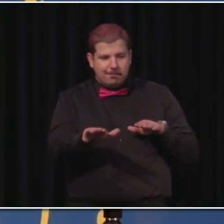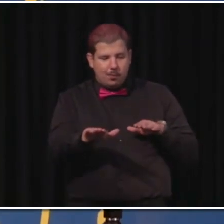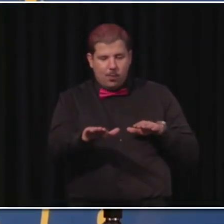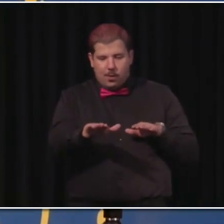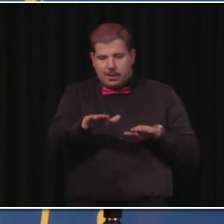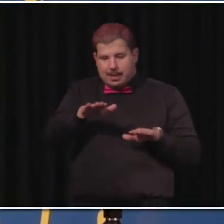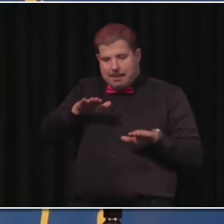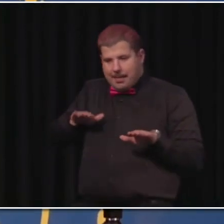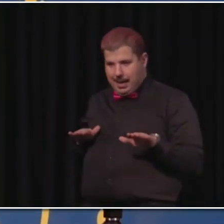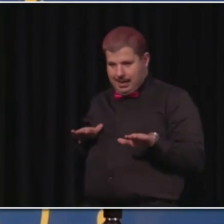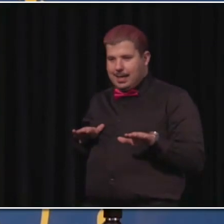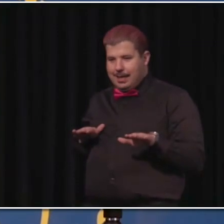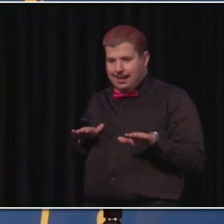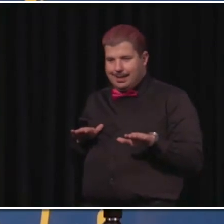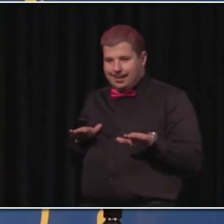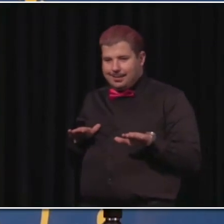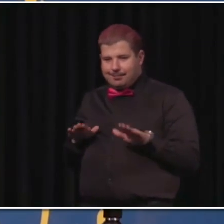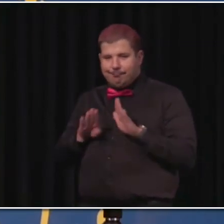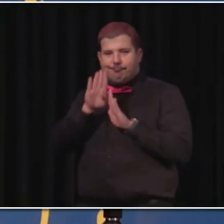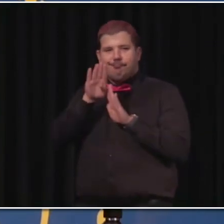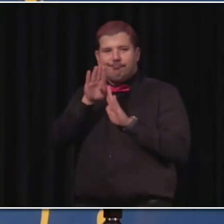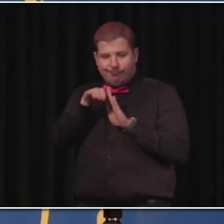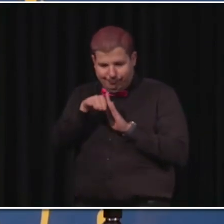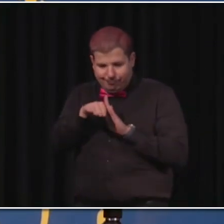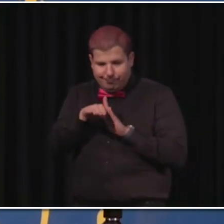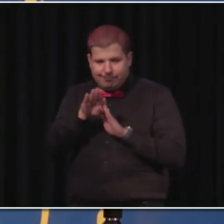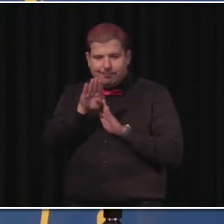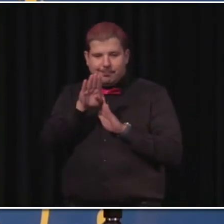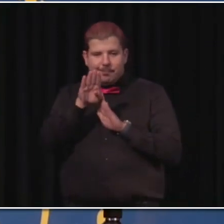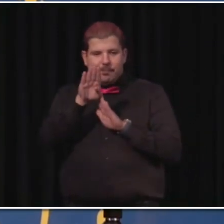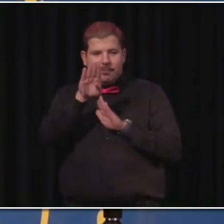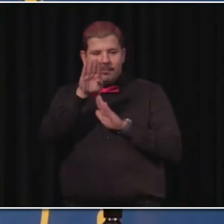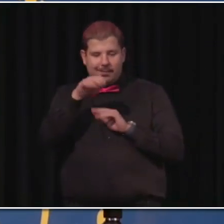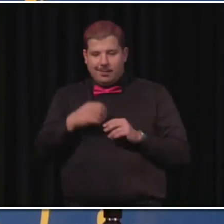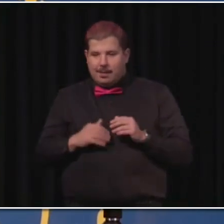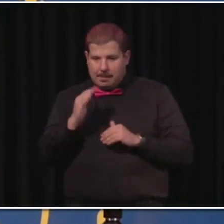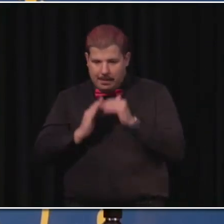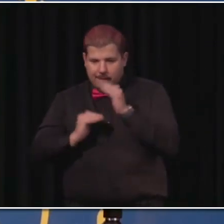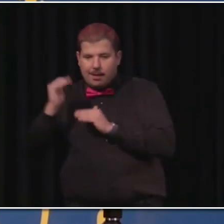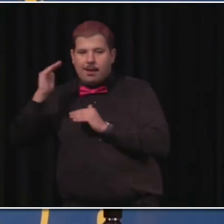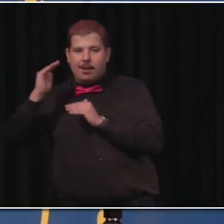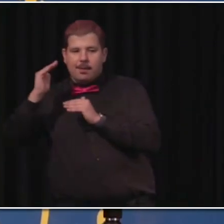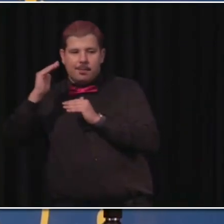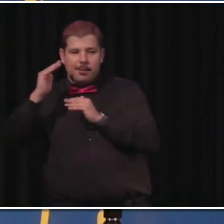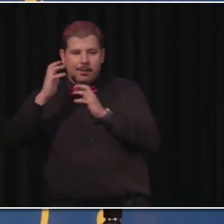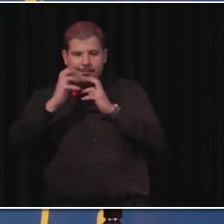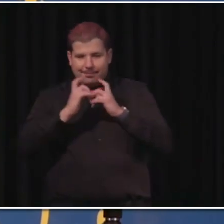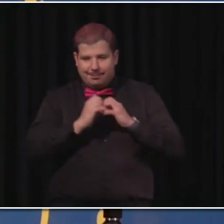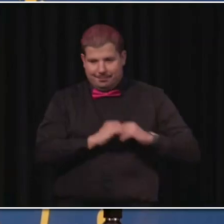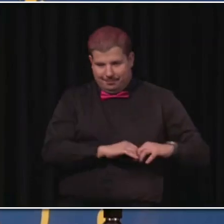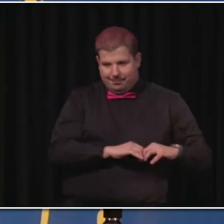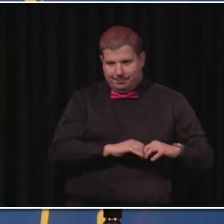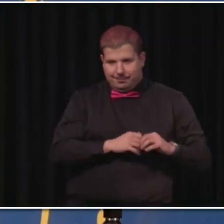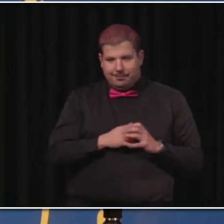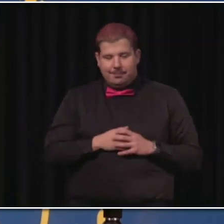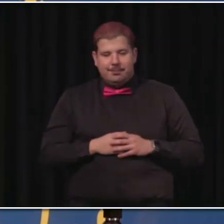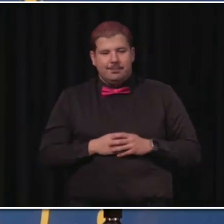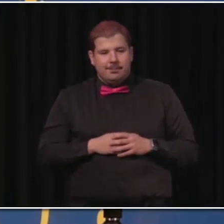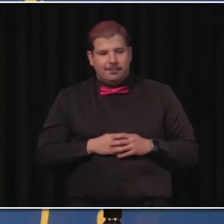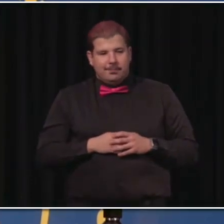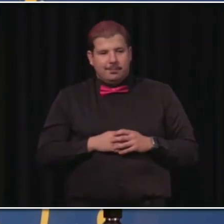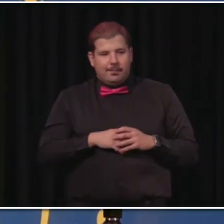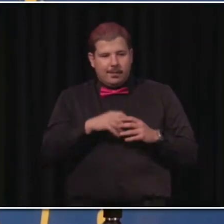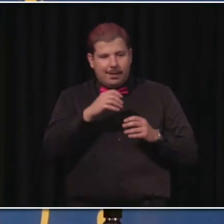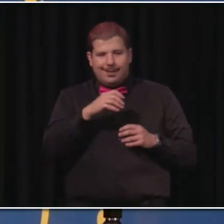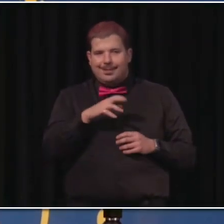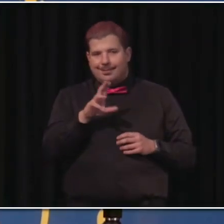and one step back, about building things up and tearing things down.